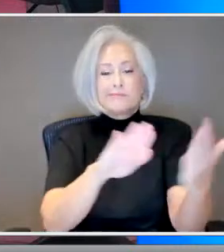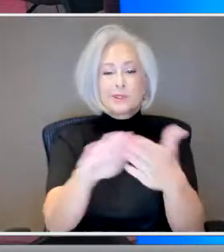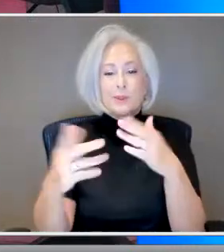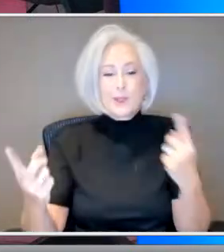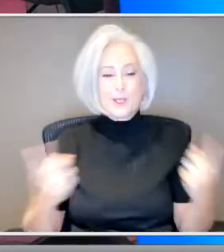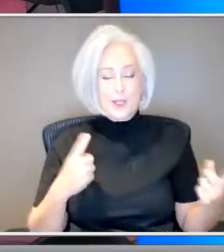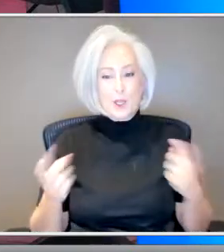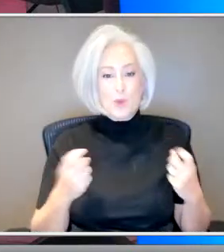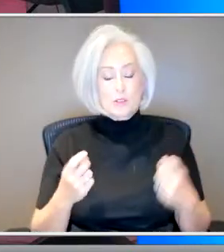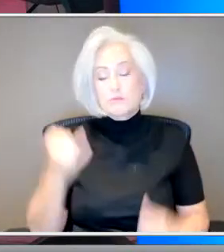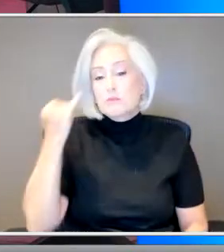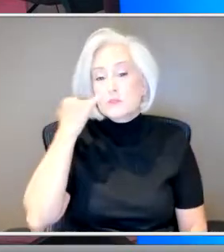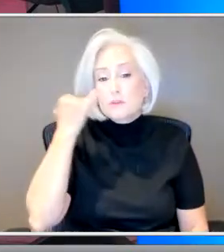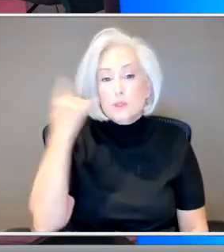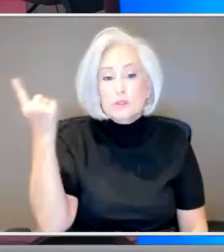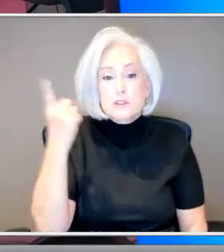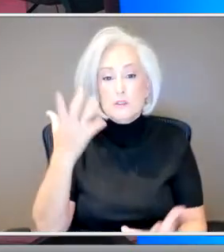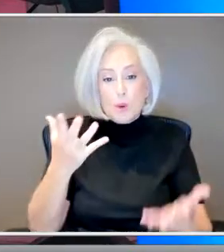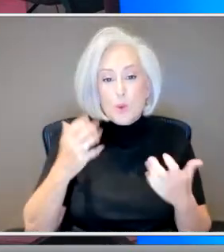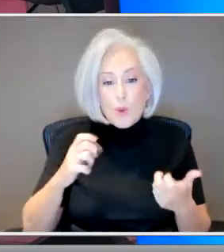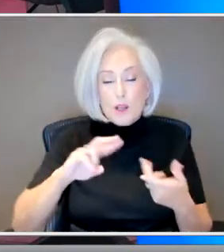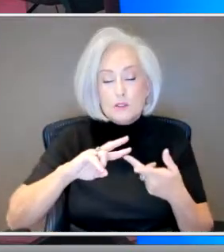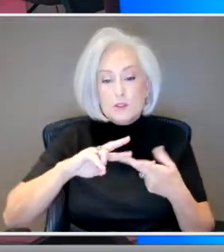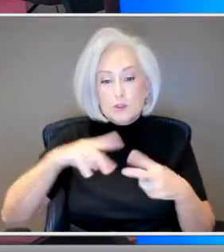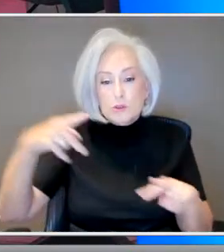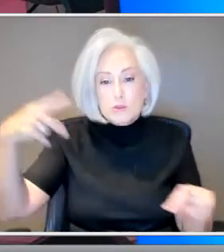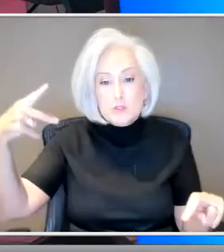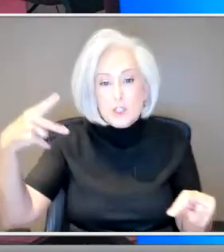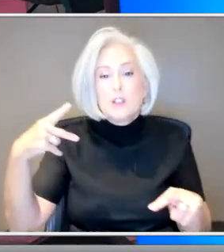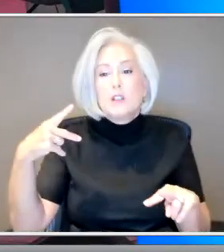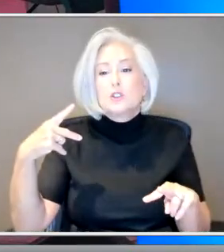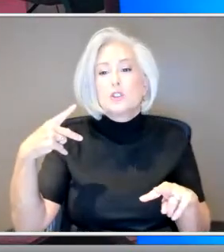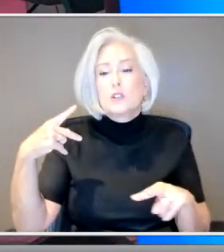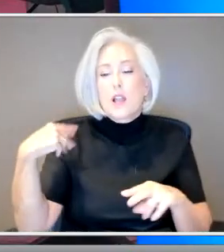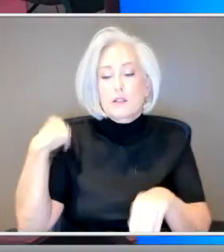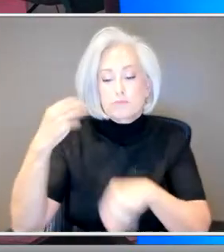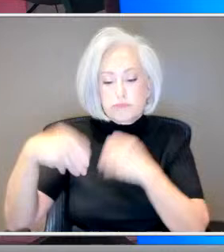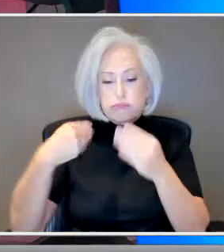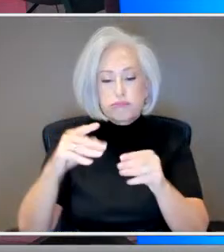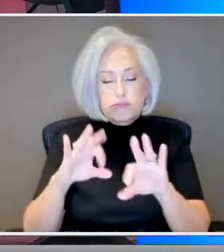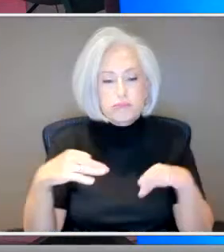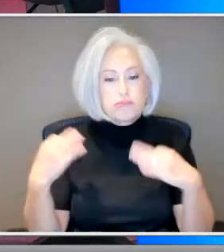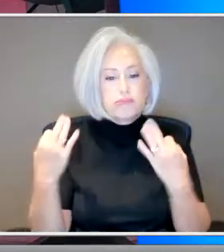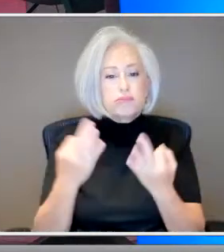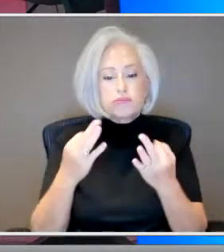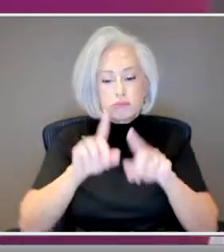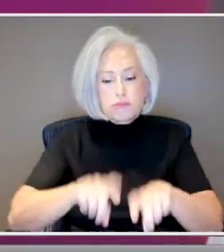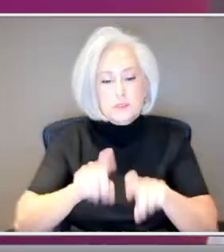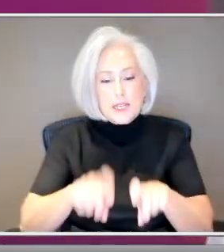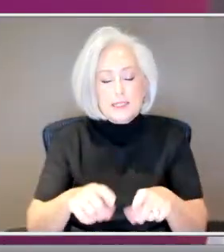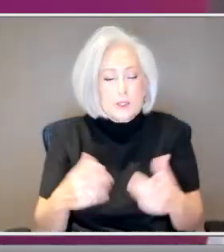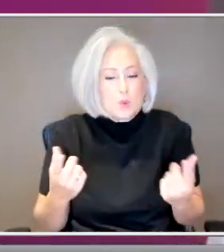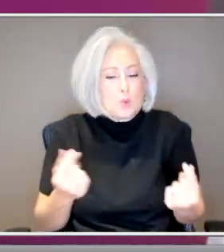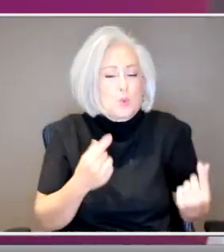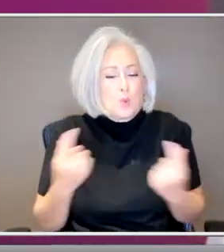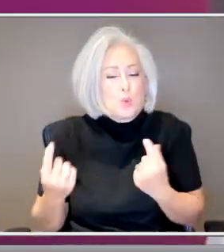testing, what are the steps they take? Someone watching here might say, hey, I want to get this. Yeah, definitely. If you want to get genetic testing,